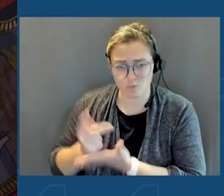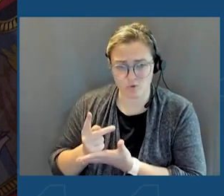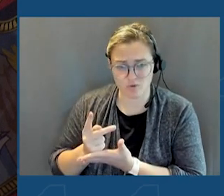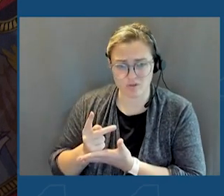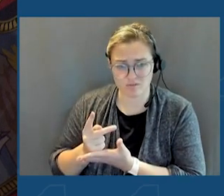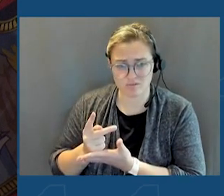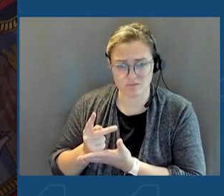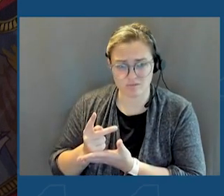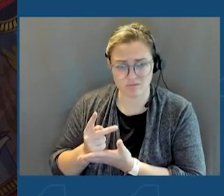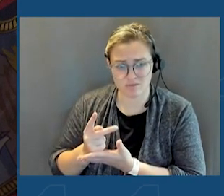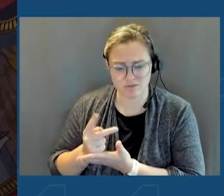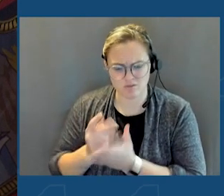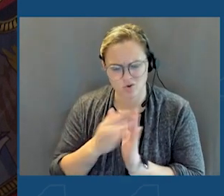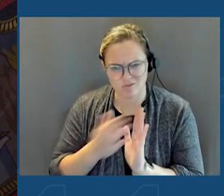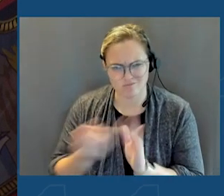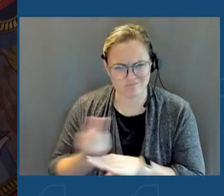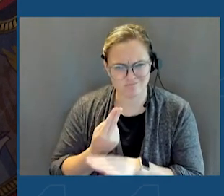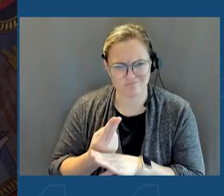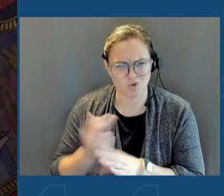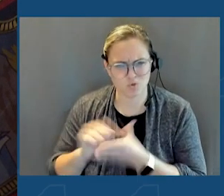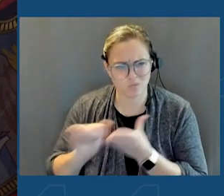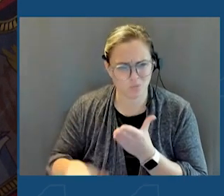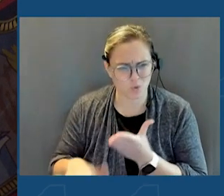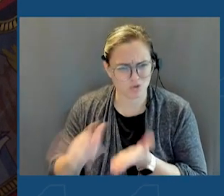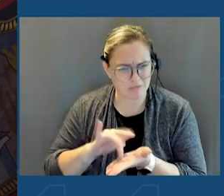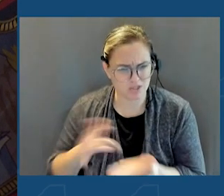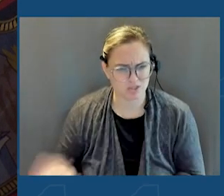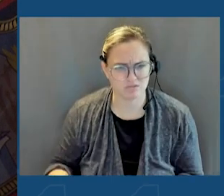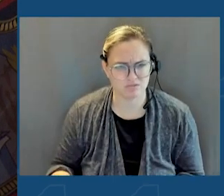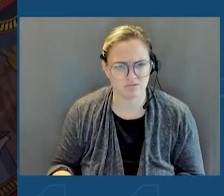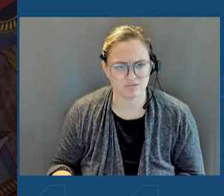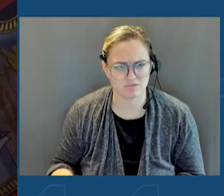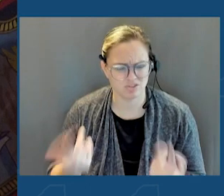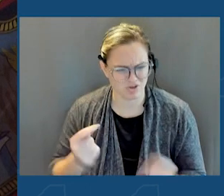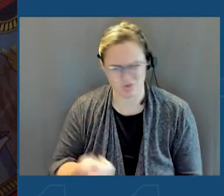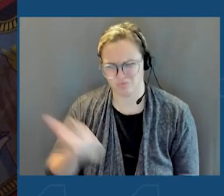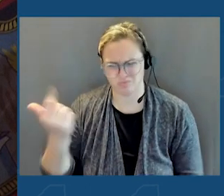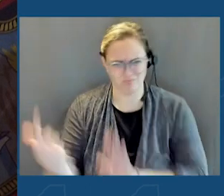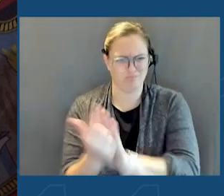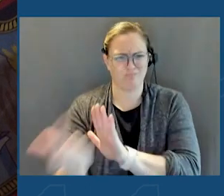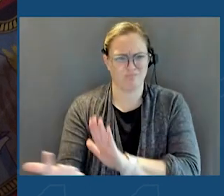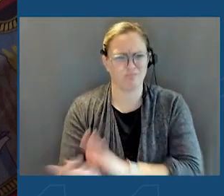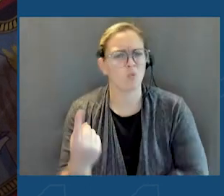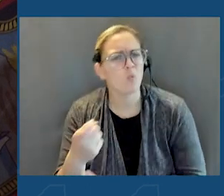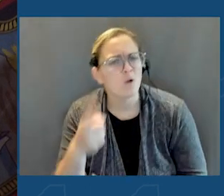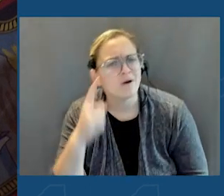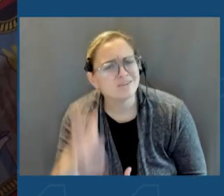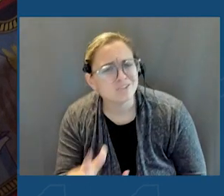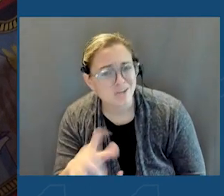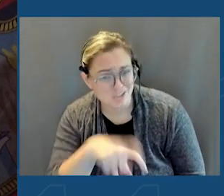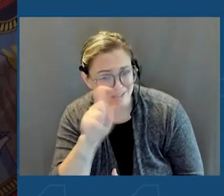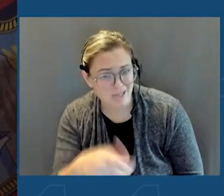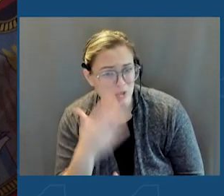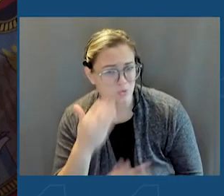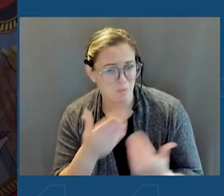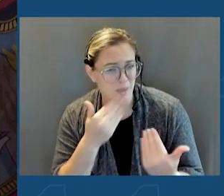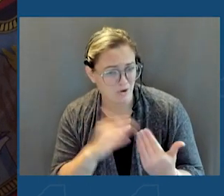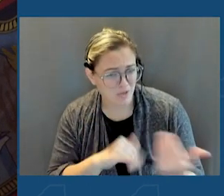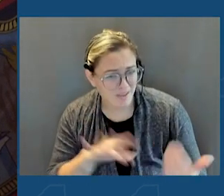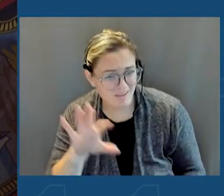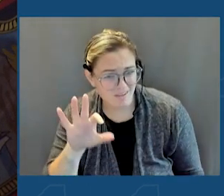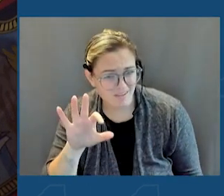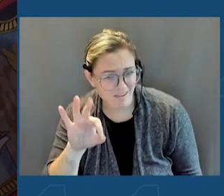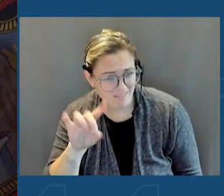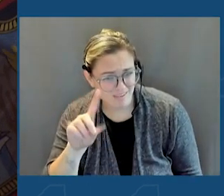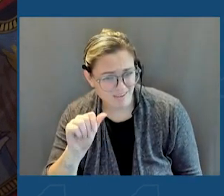approval of a widely used abortion drug. Like that one judge in Texas knows better than the FDA.